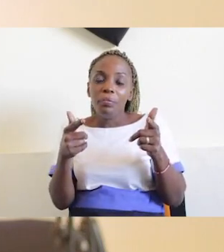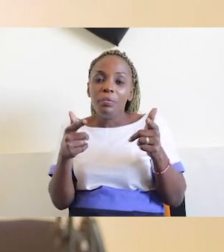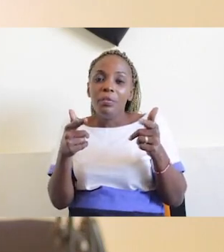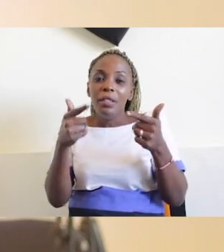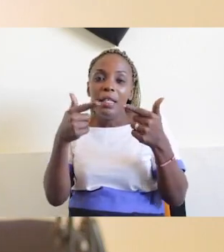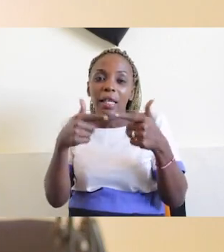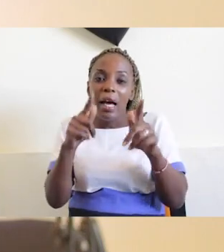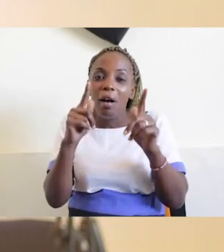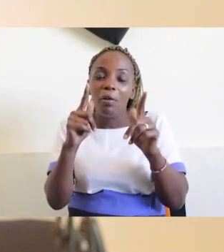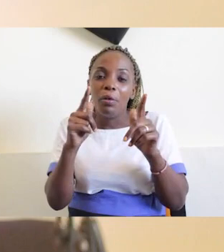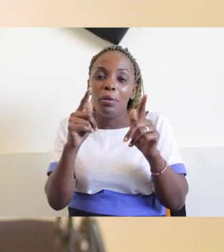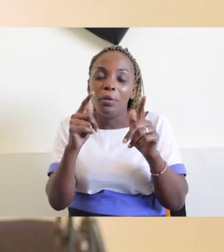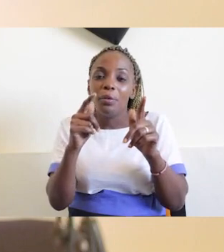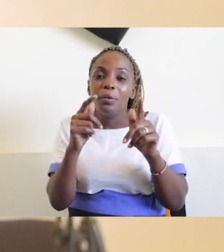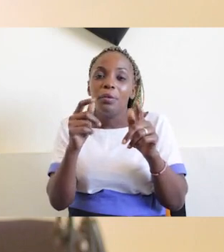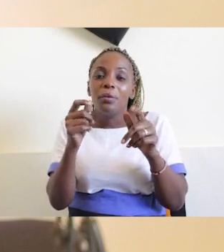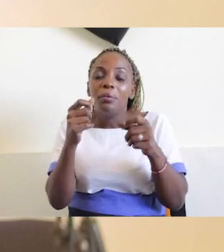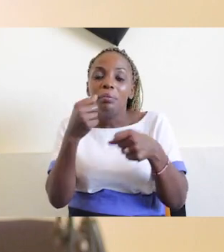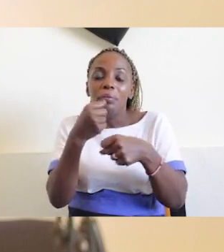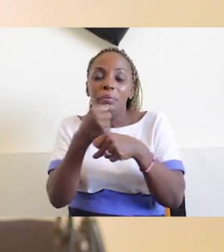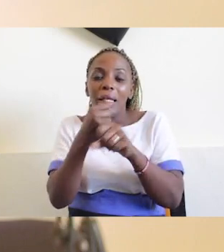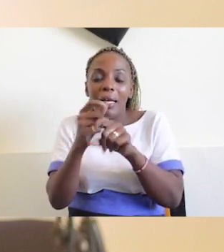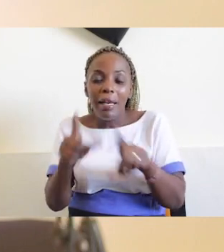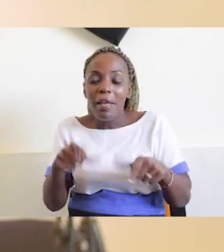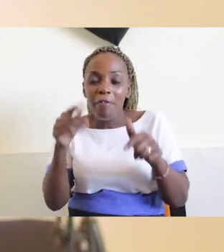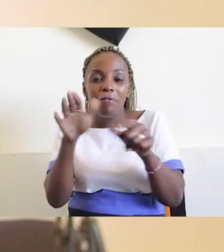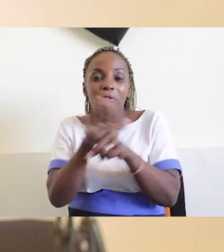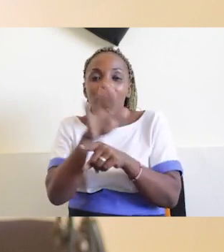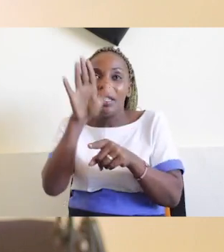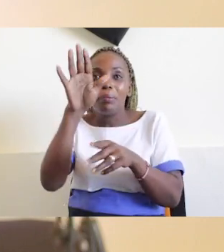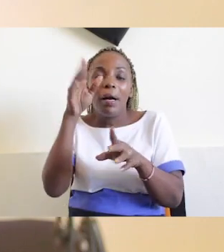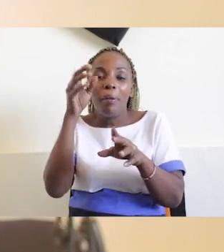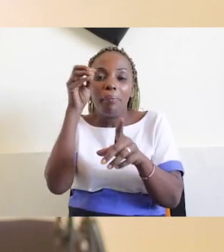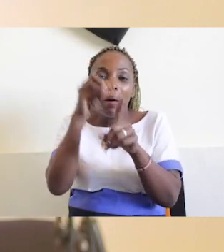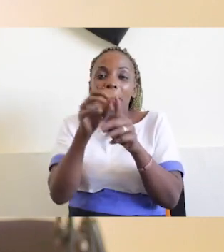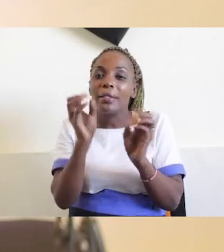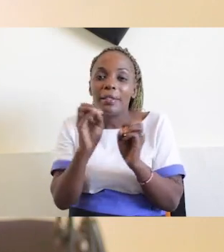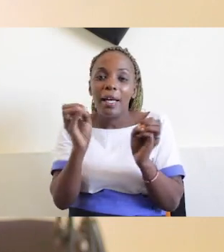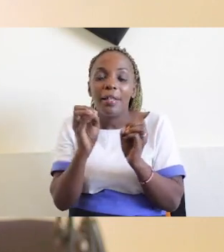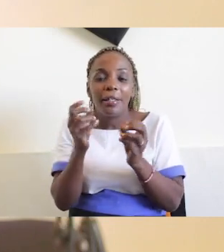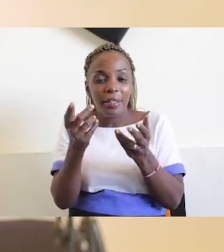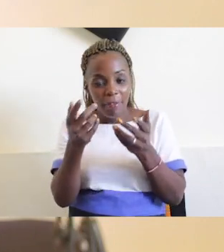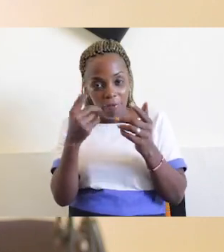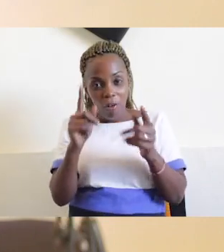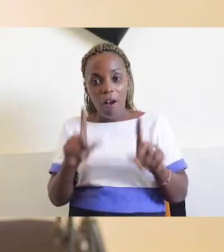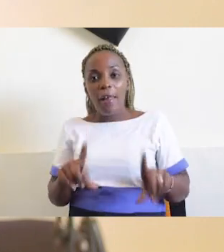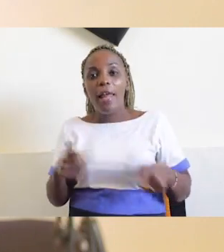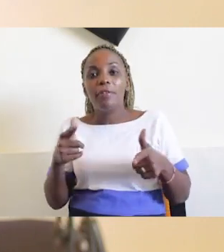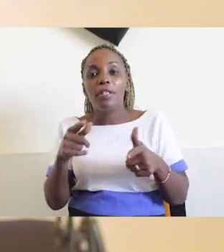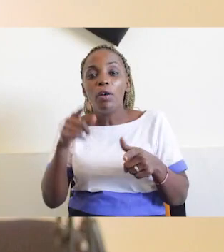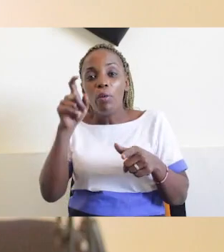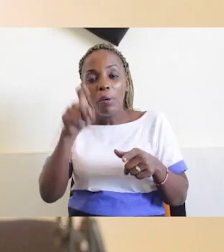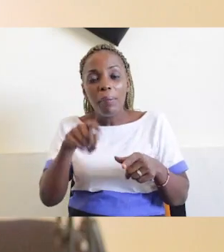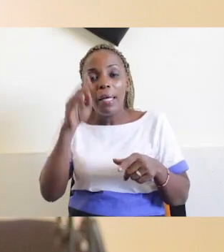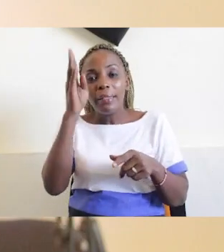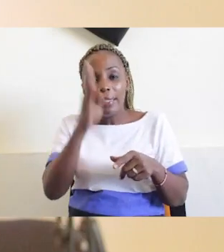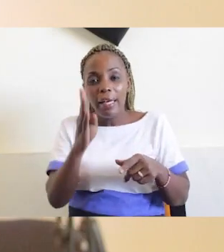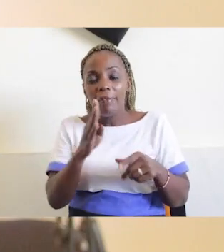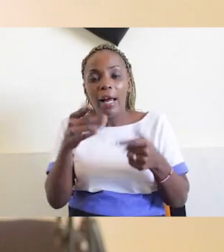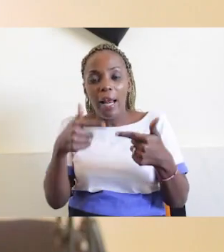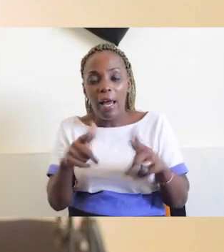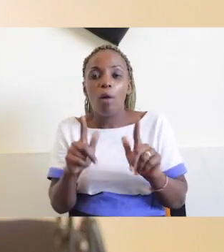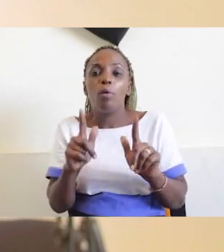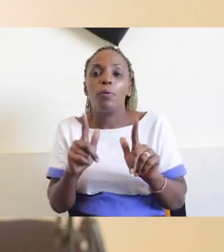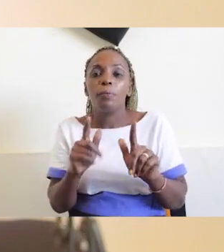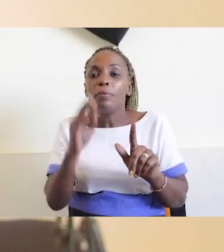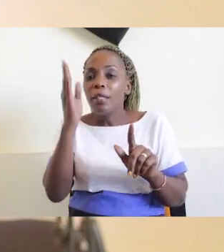to cause us not to live in the fullness of God's purpose for our lives. You know, we should never let, this is what